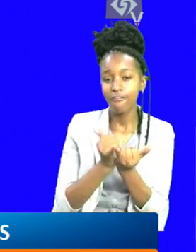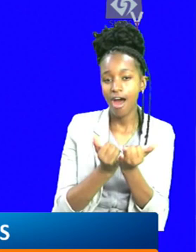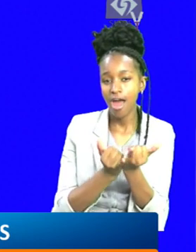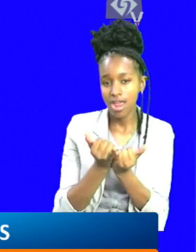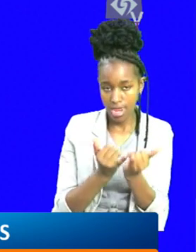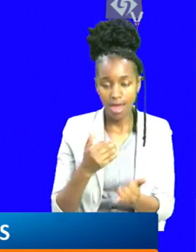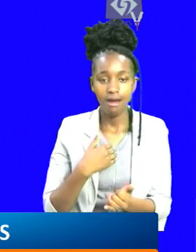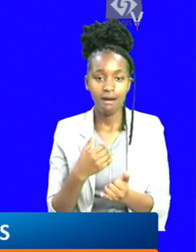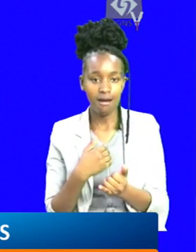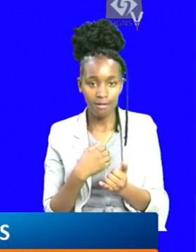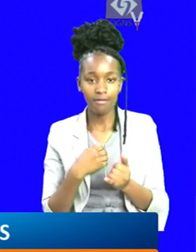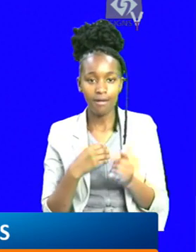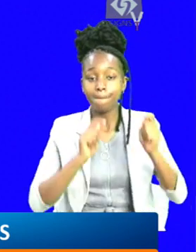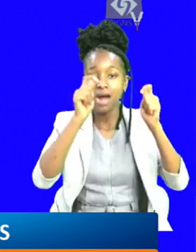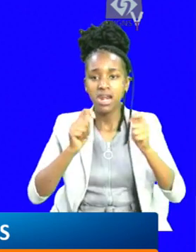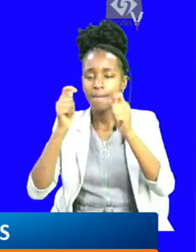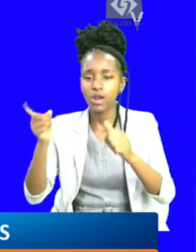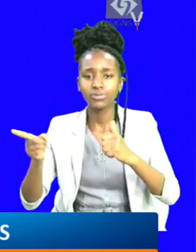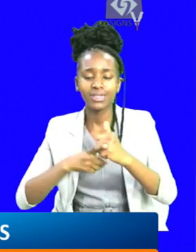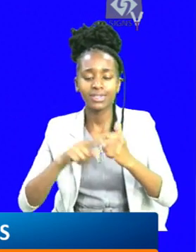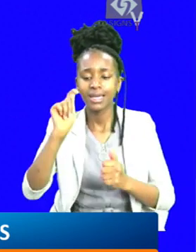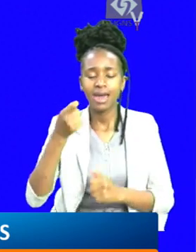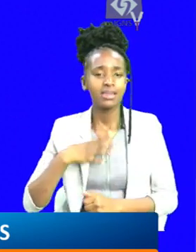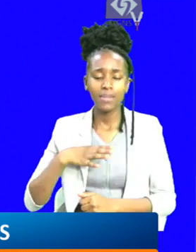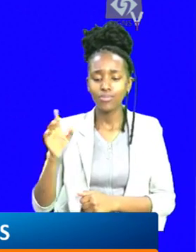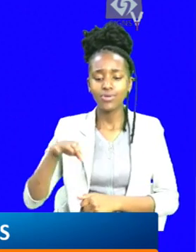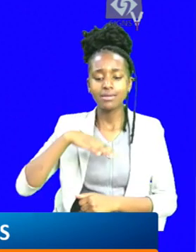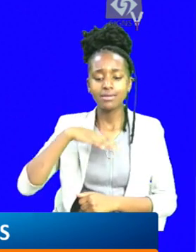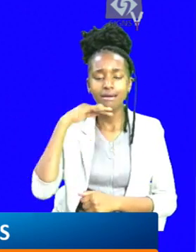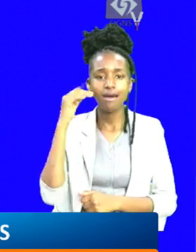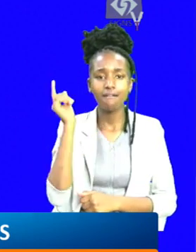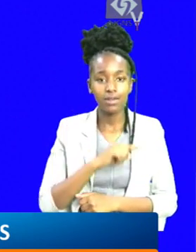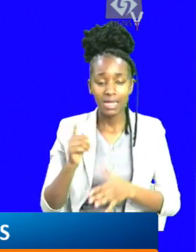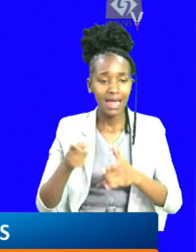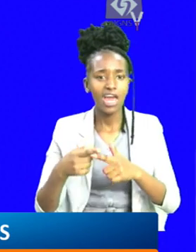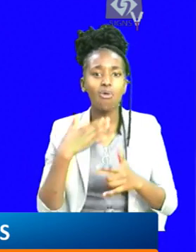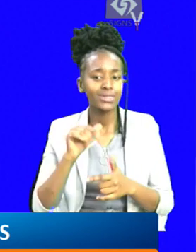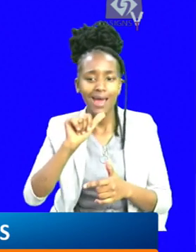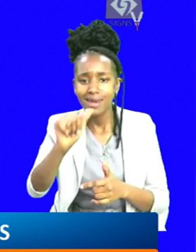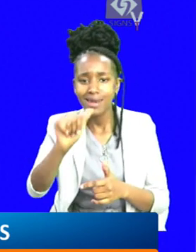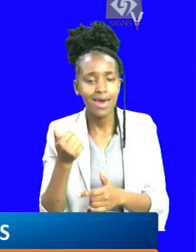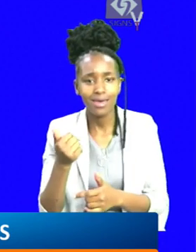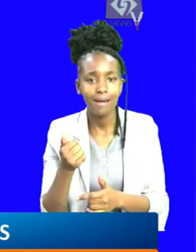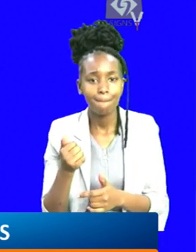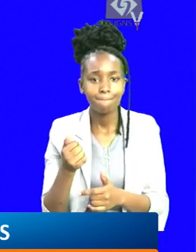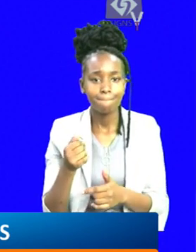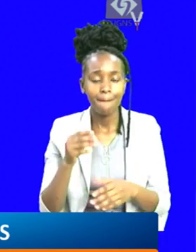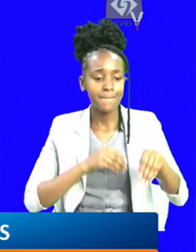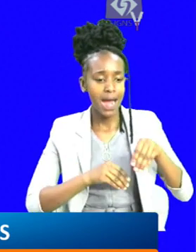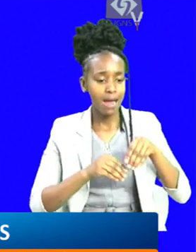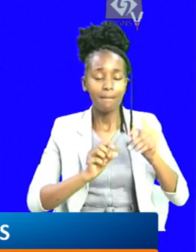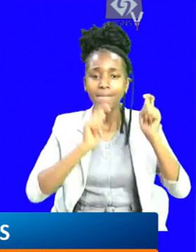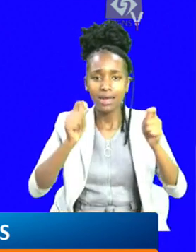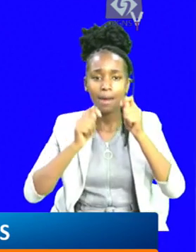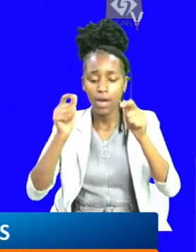Walifanya maandamano Ijumaa. Wakenya 6 wakapoteza maisha yao. Mnataka maandamano mengine ifanyike